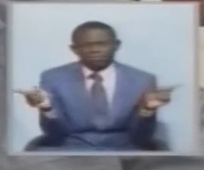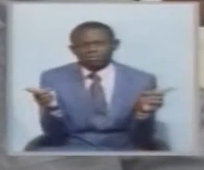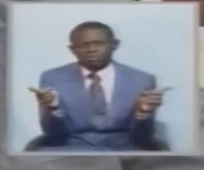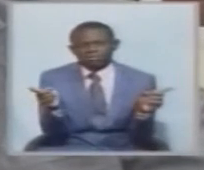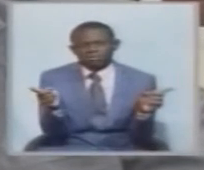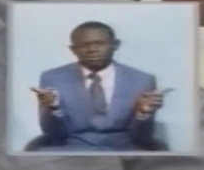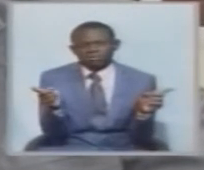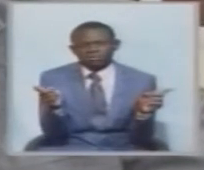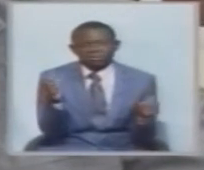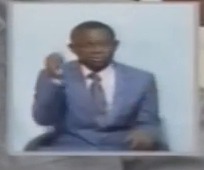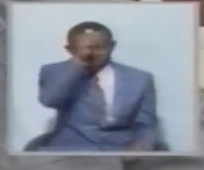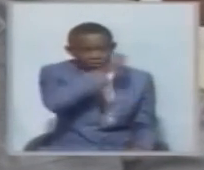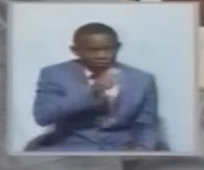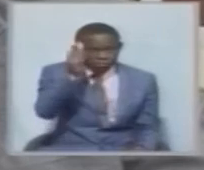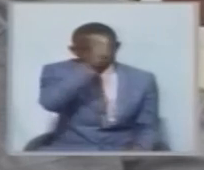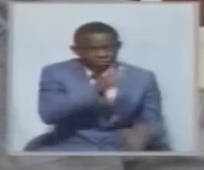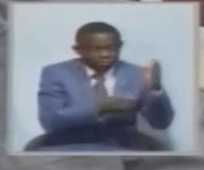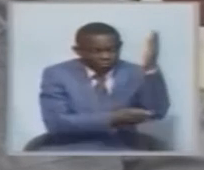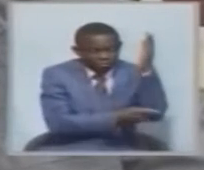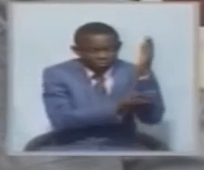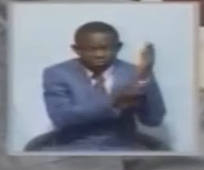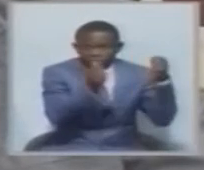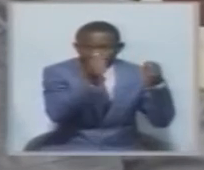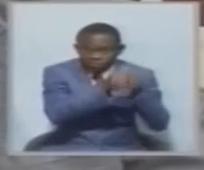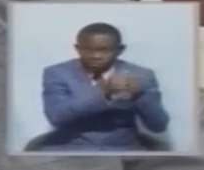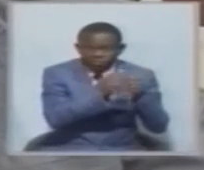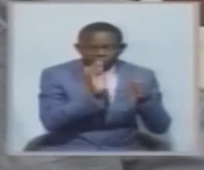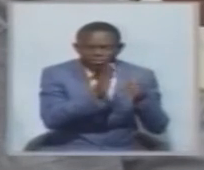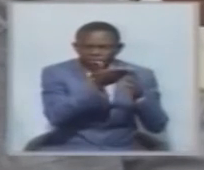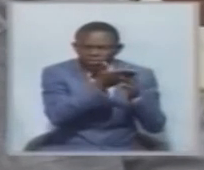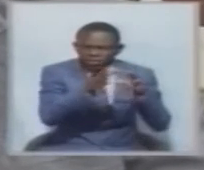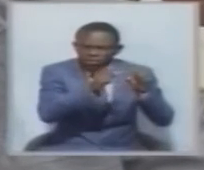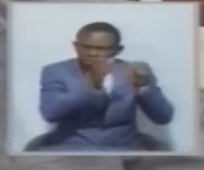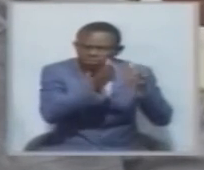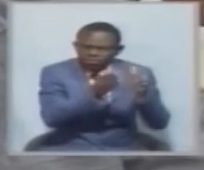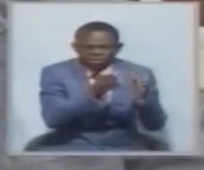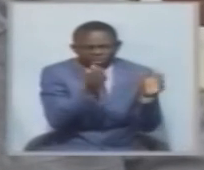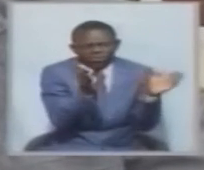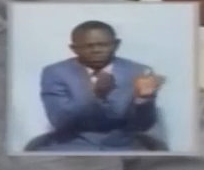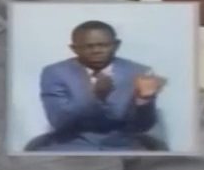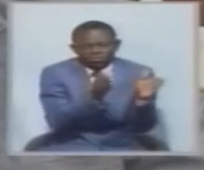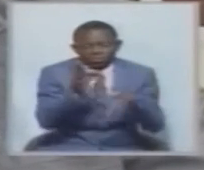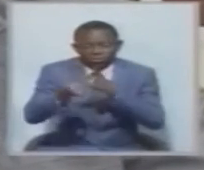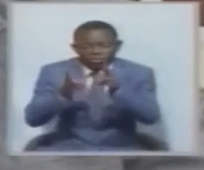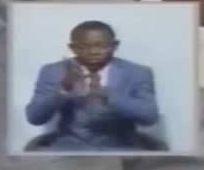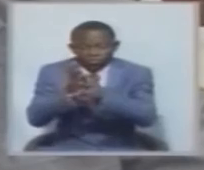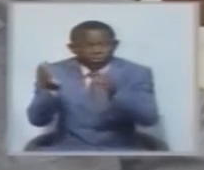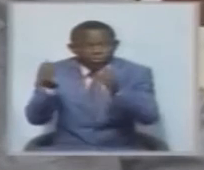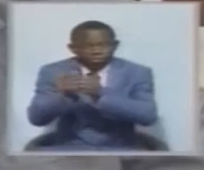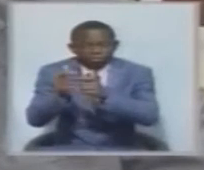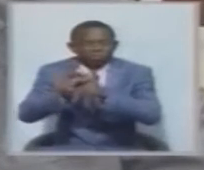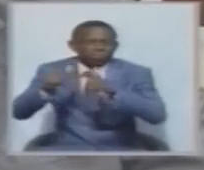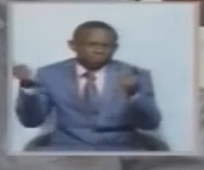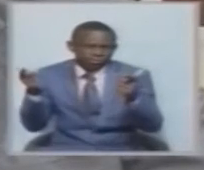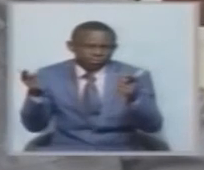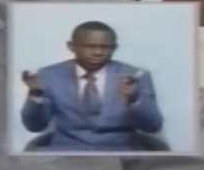more Africa Development Bank. Their shareholding is smaller. The World Bank is bigger. So the bigger,